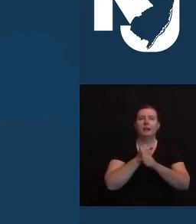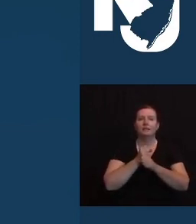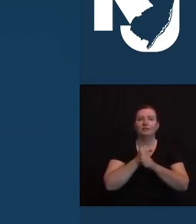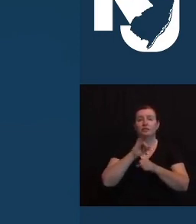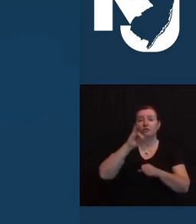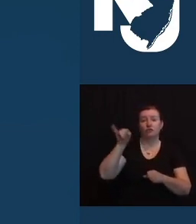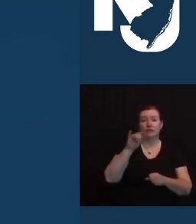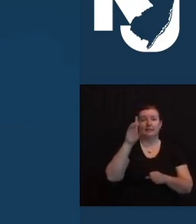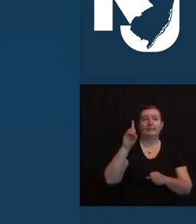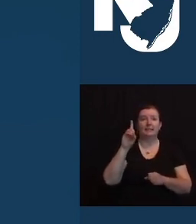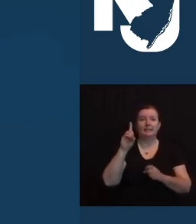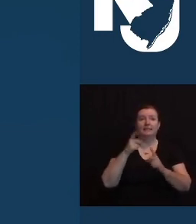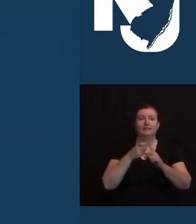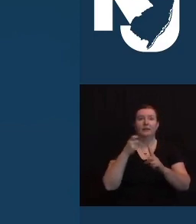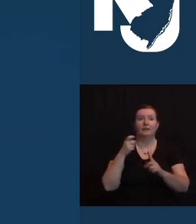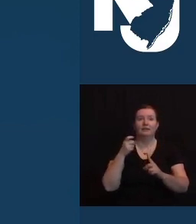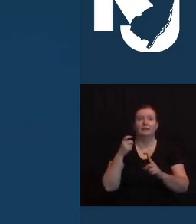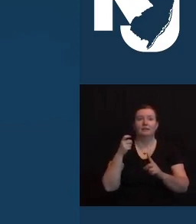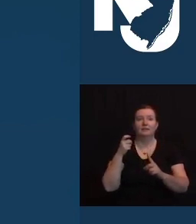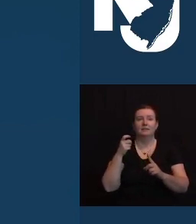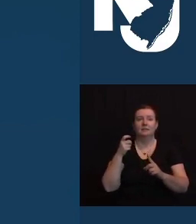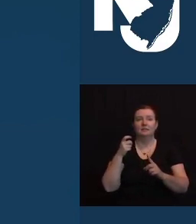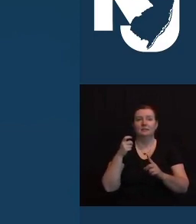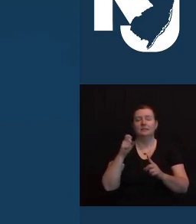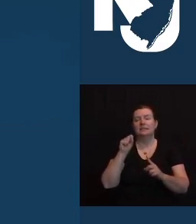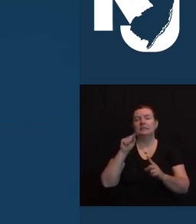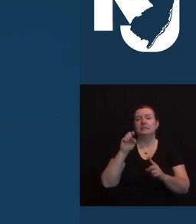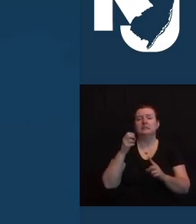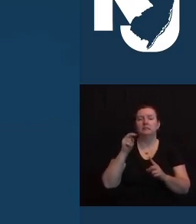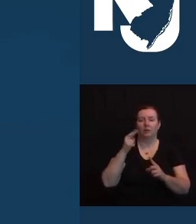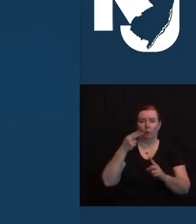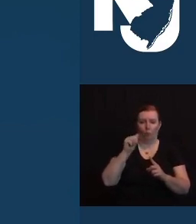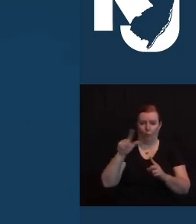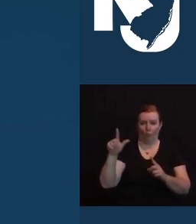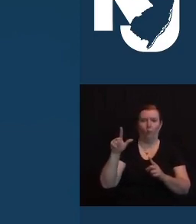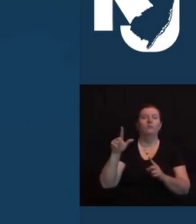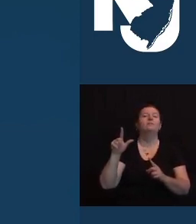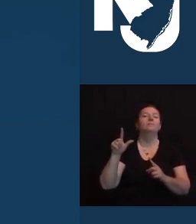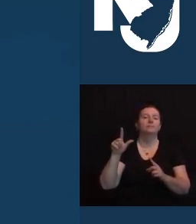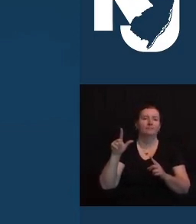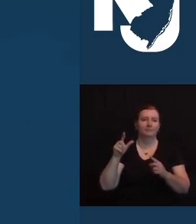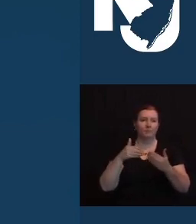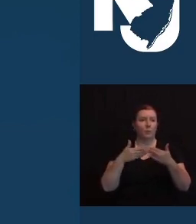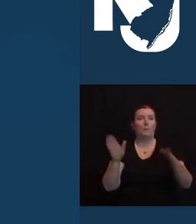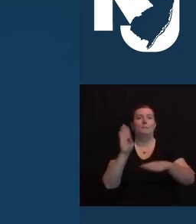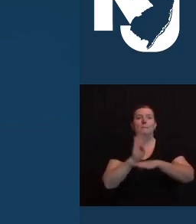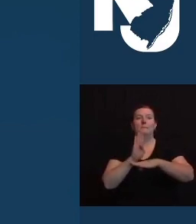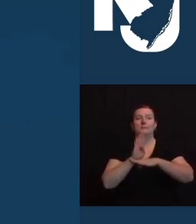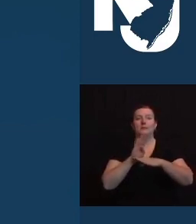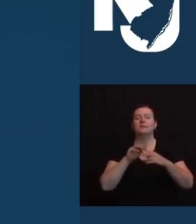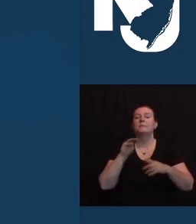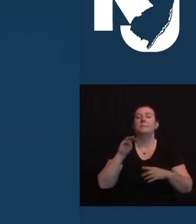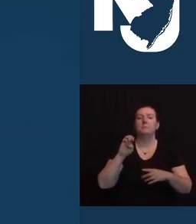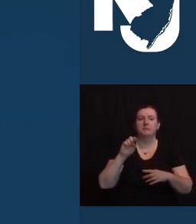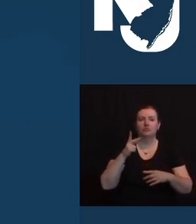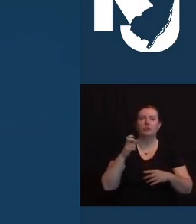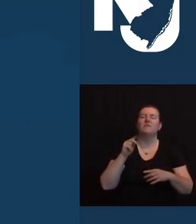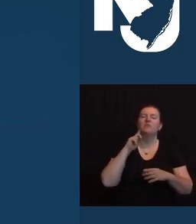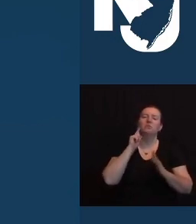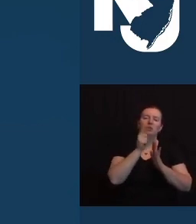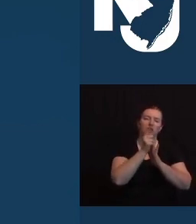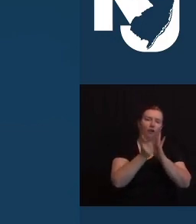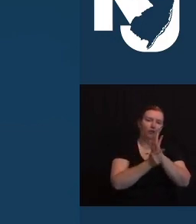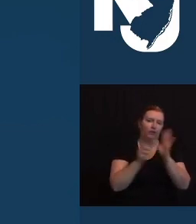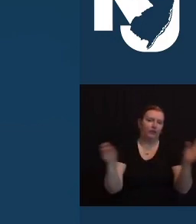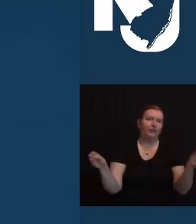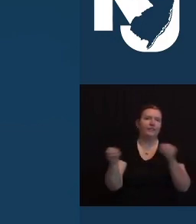School. He opened his law practice in Metuchen, and he never left. David is remembered as a gentle, generous,